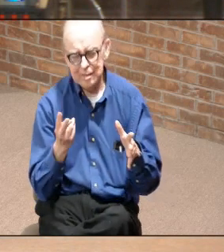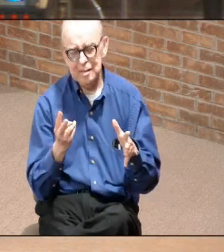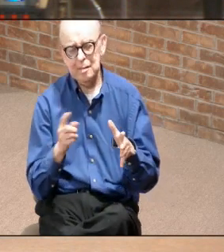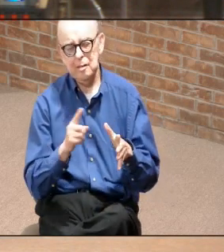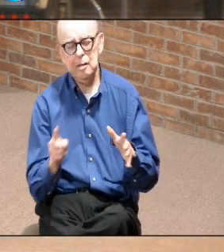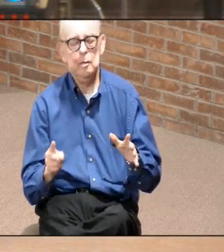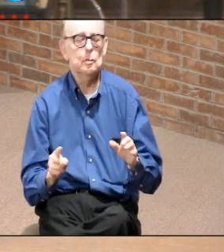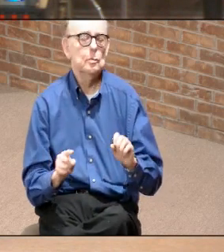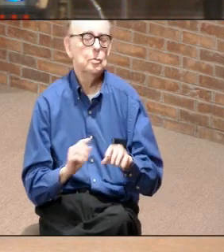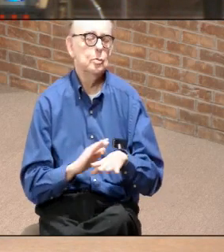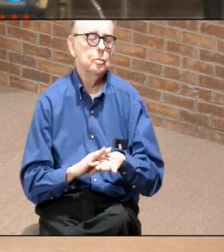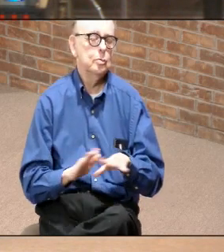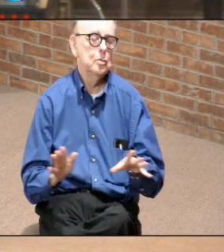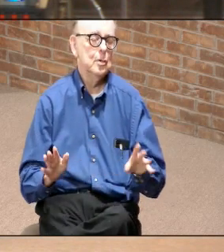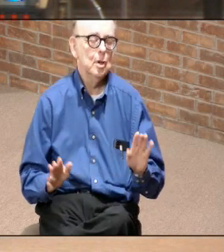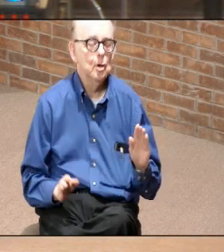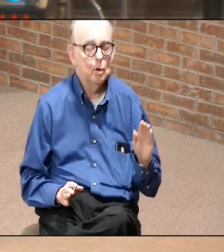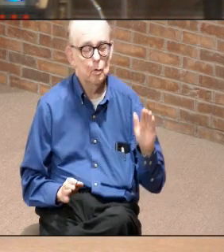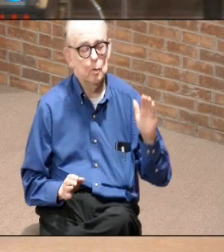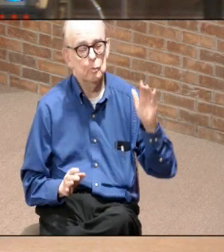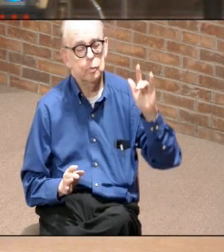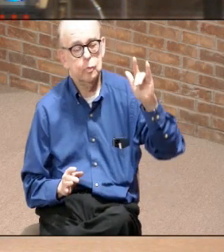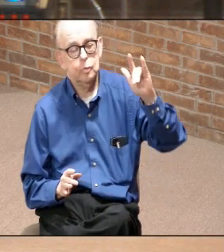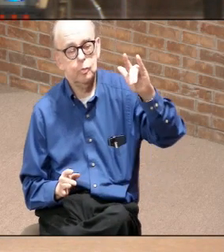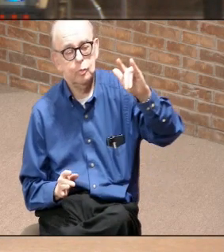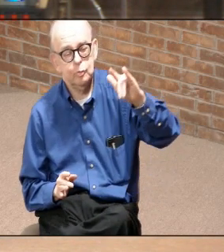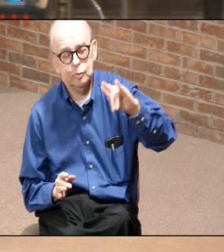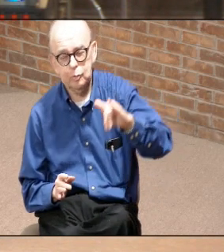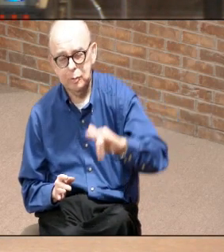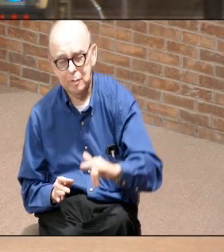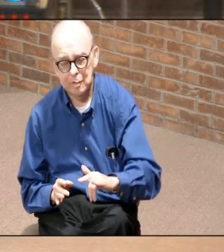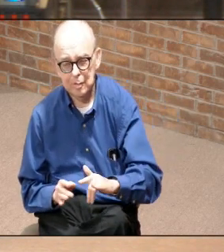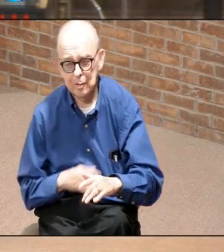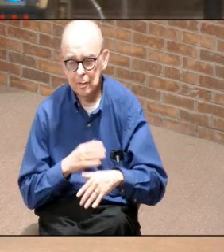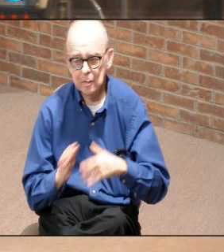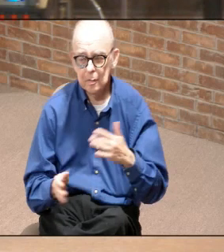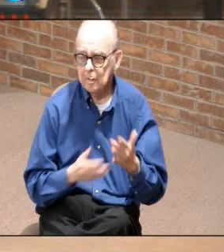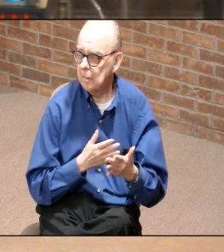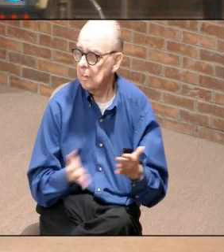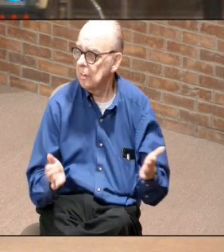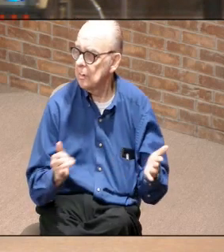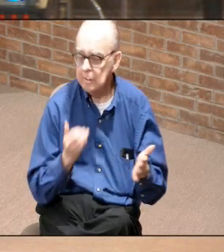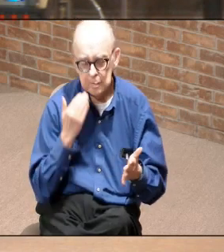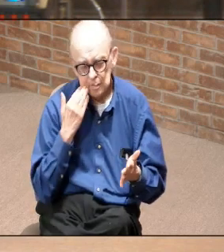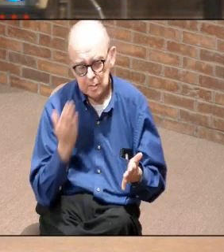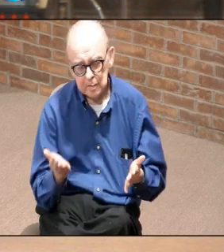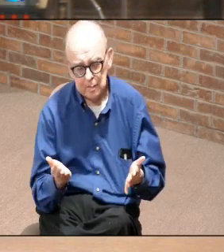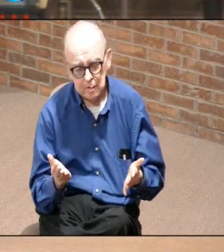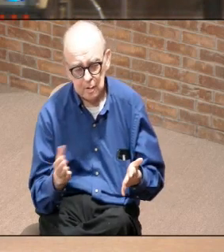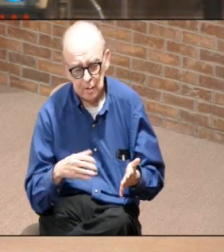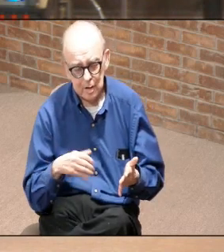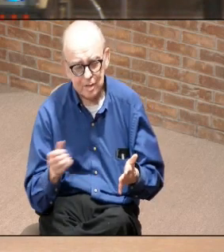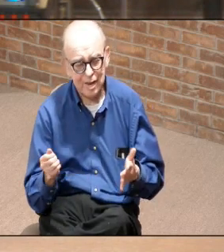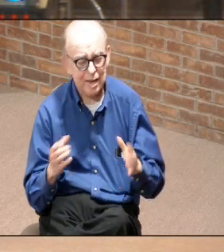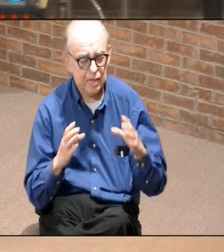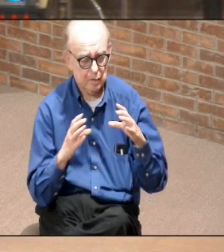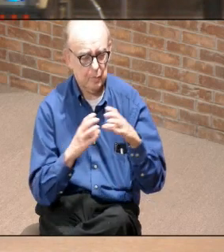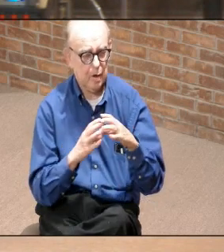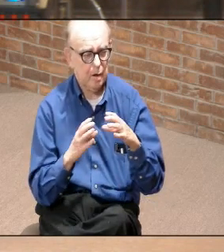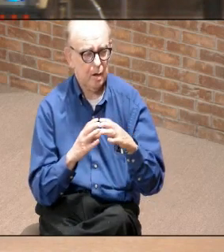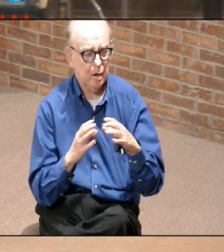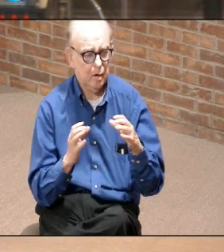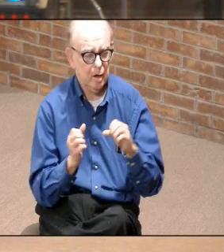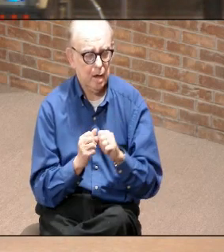them gracefully flying through the air, and the next thing you know, you would see them taking that ball